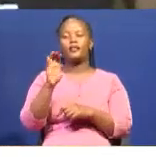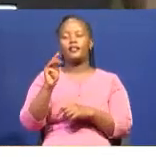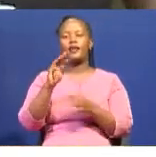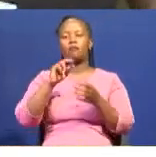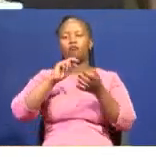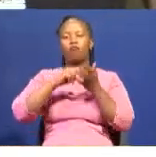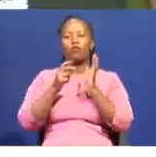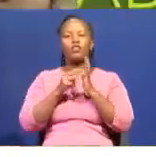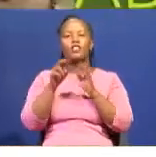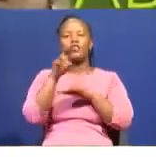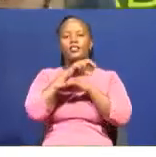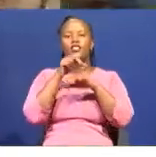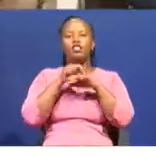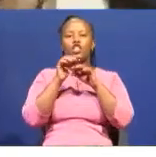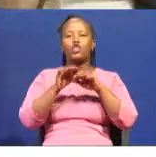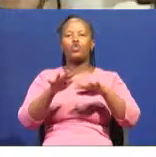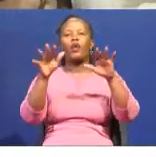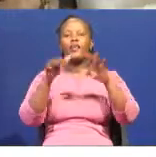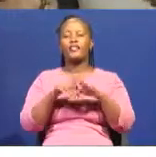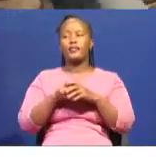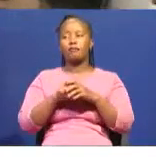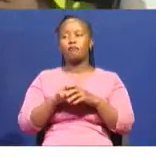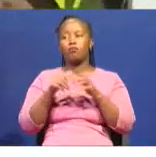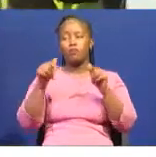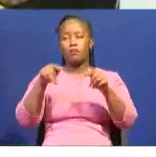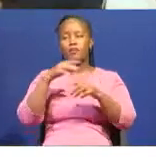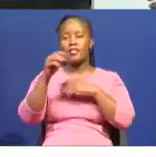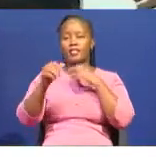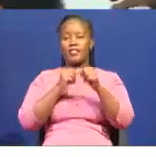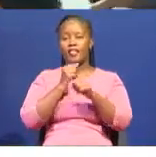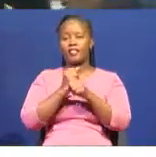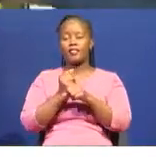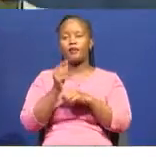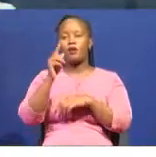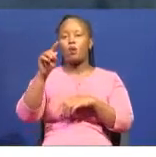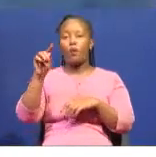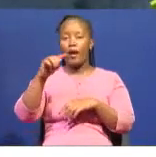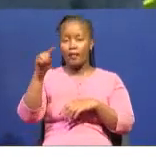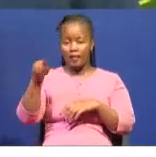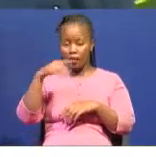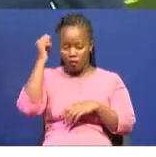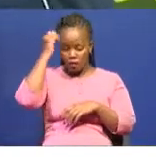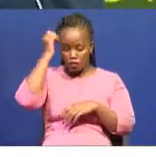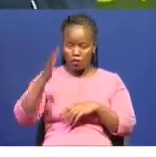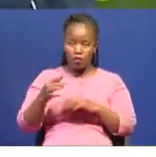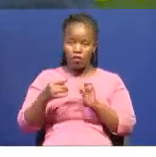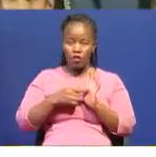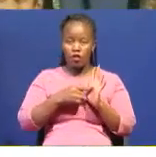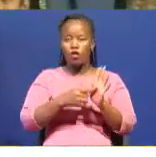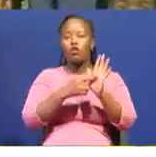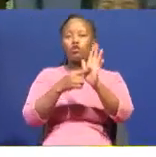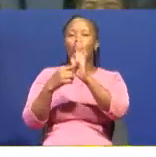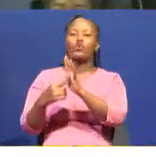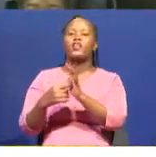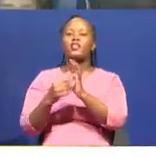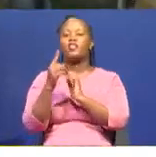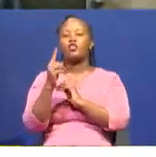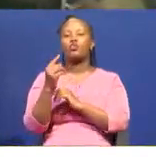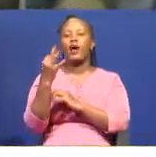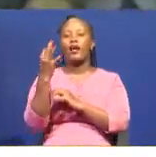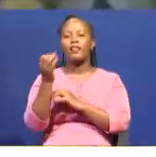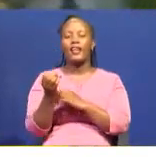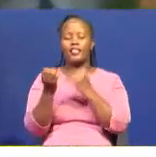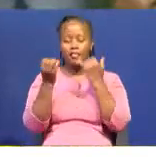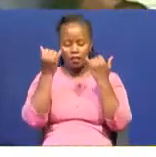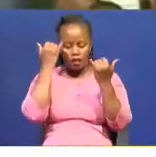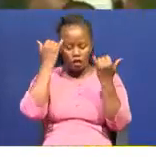year's exhibition brought together over 1,000 students, showcasing 130 innovative projects. Among